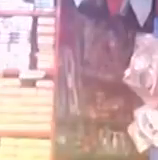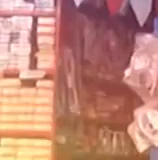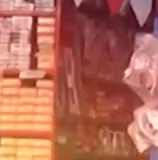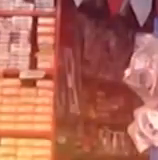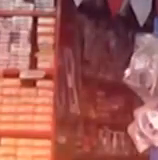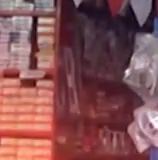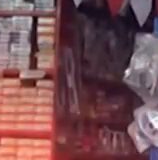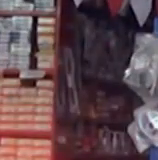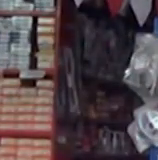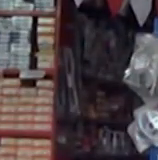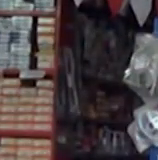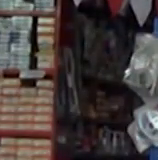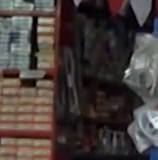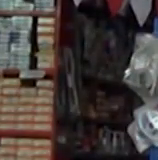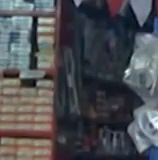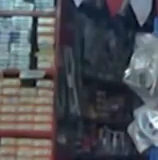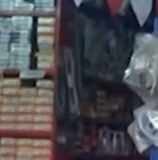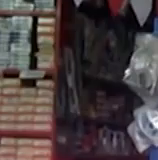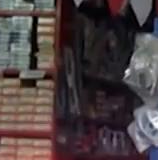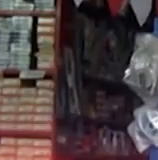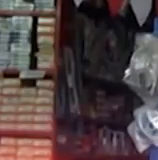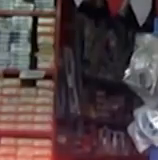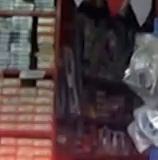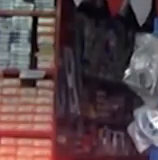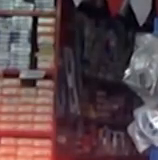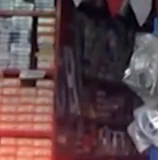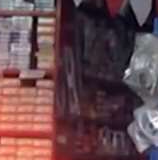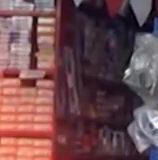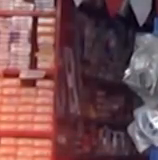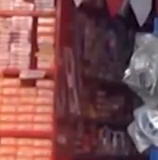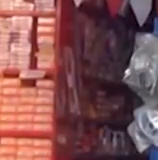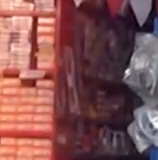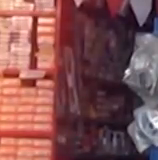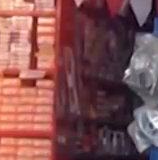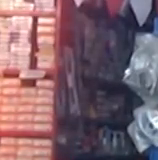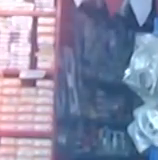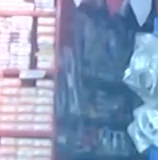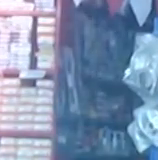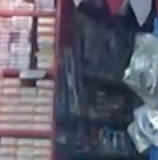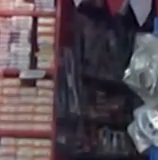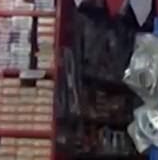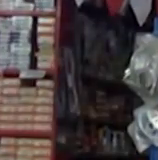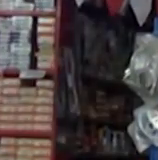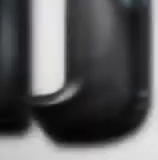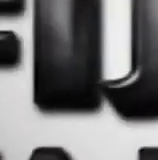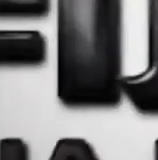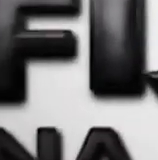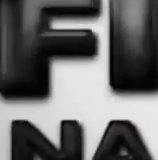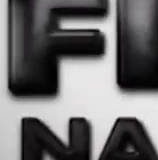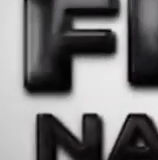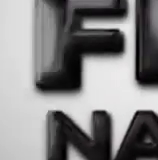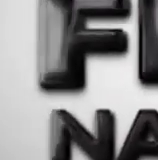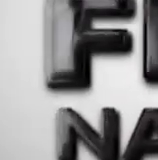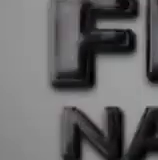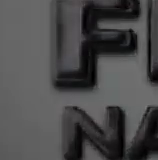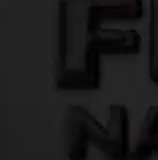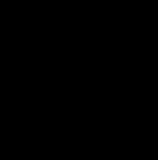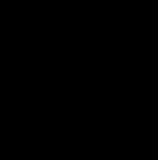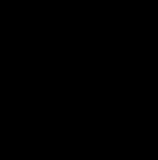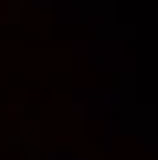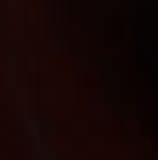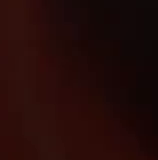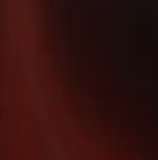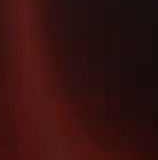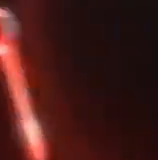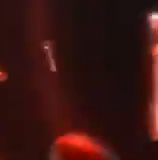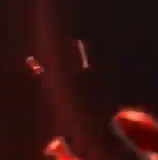Pula nadang go approach lang karse, go erkraki. Do televizyon na barong na radio Fijuan, nandomo ibiti. Radio Fiji 1, nandomo